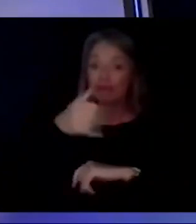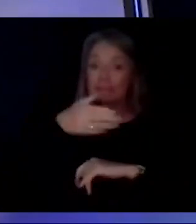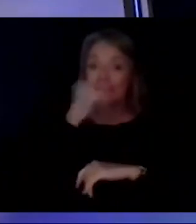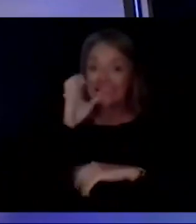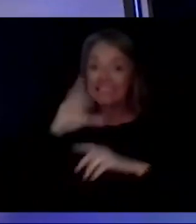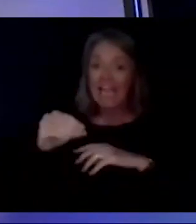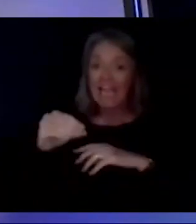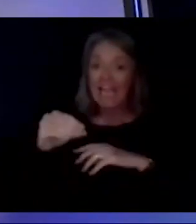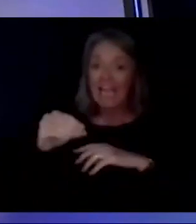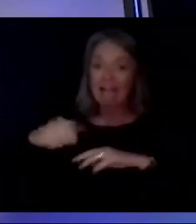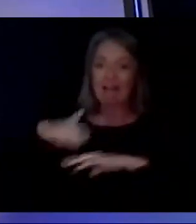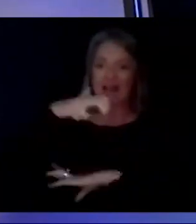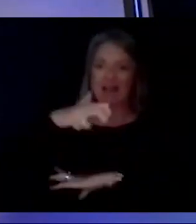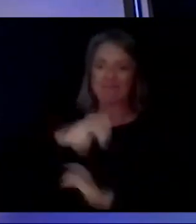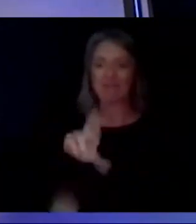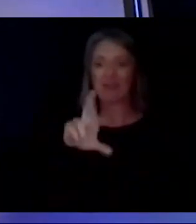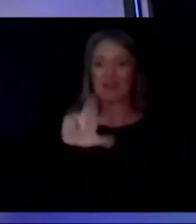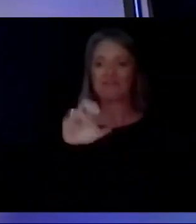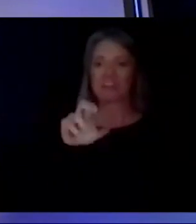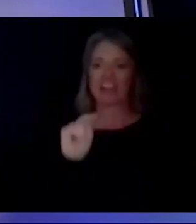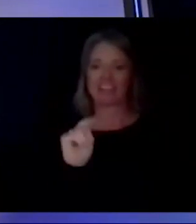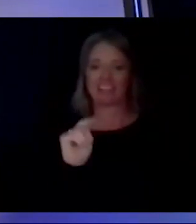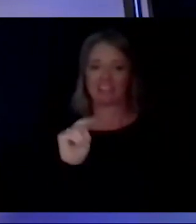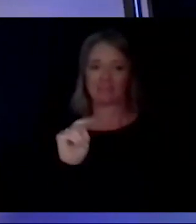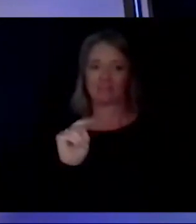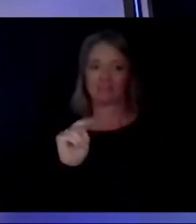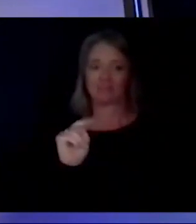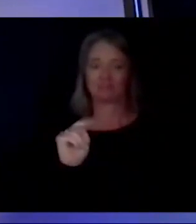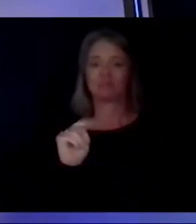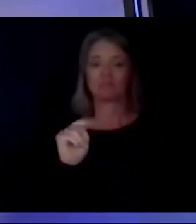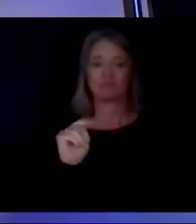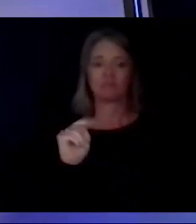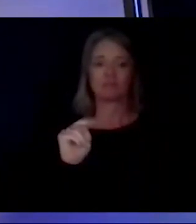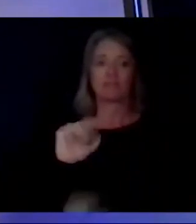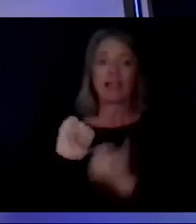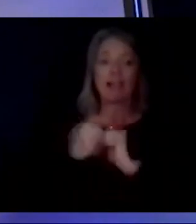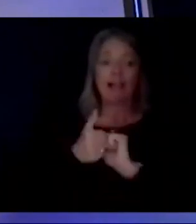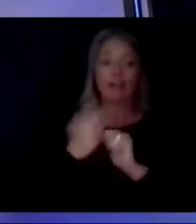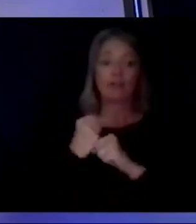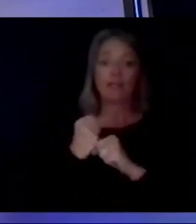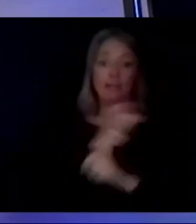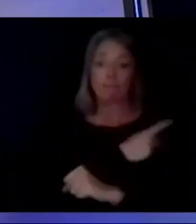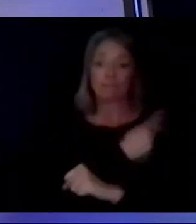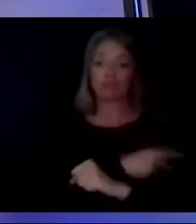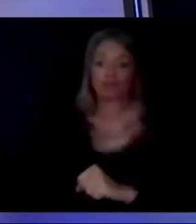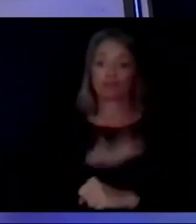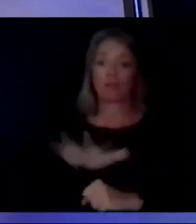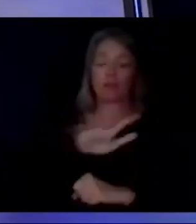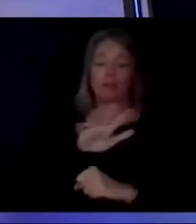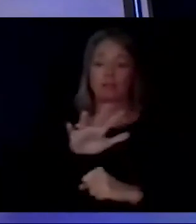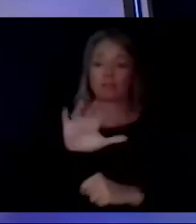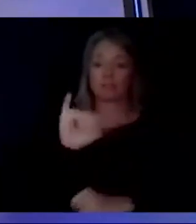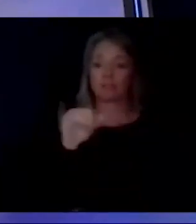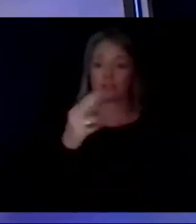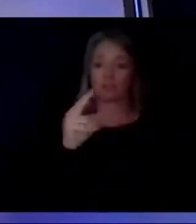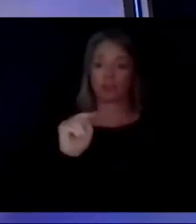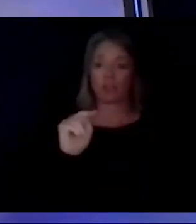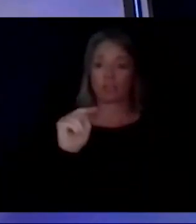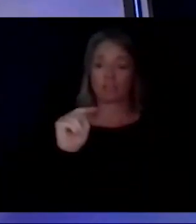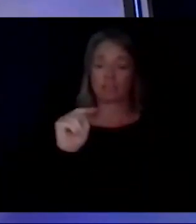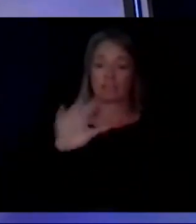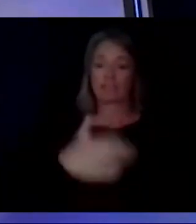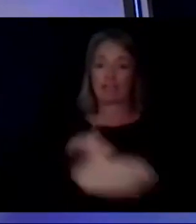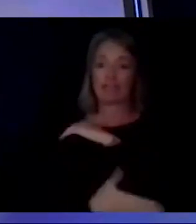this question every day. How do we get patients around the community? I mean, you're the head of Johnson County and you're also one of our ER docs.